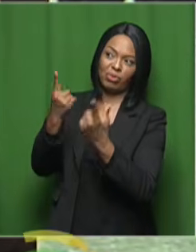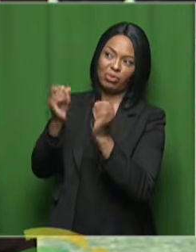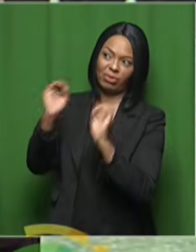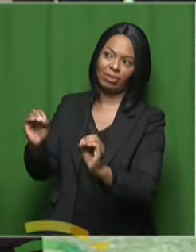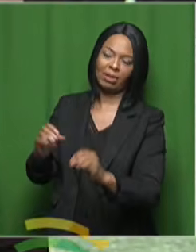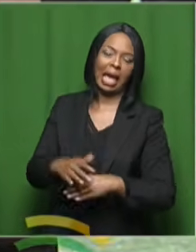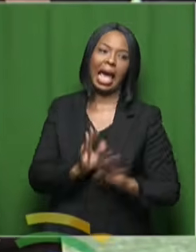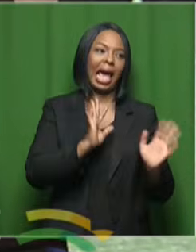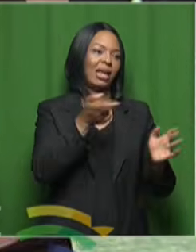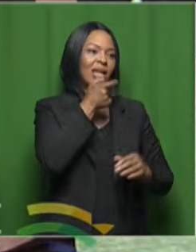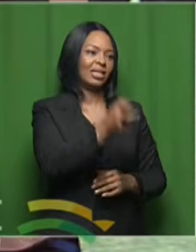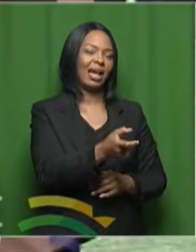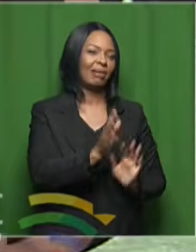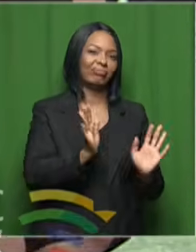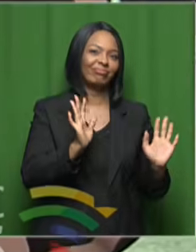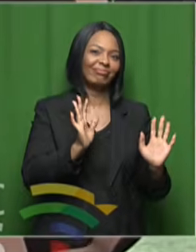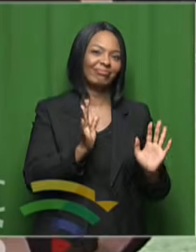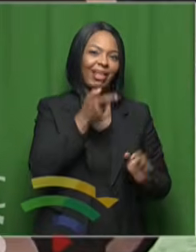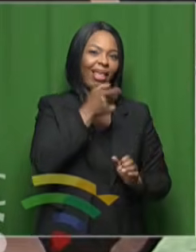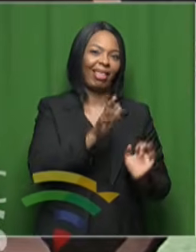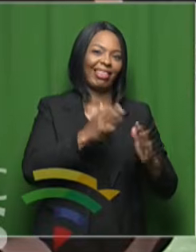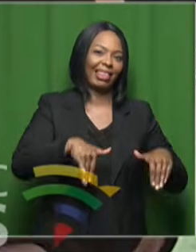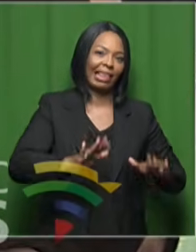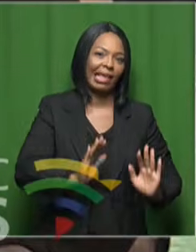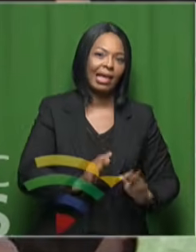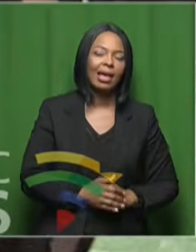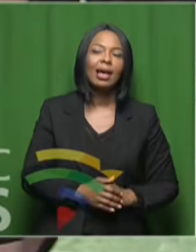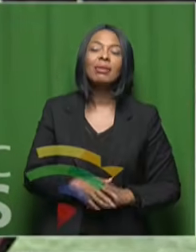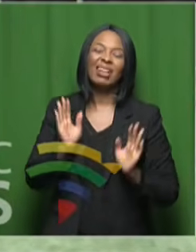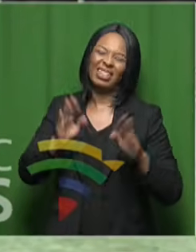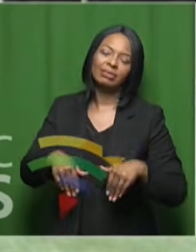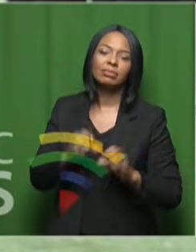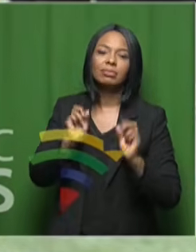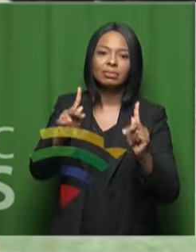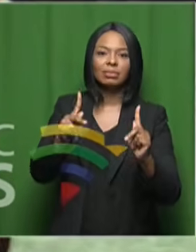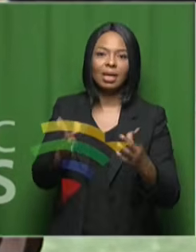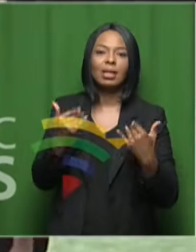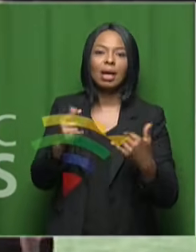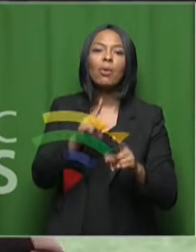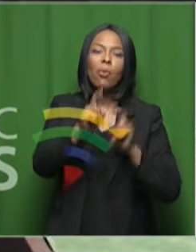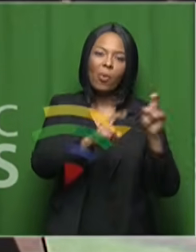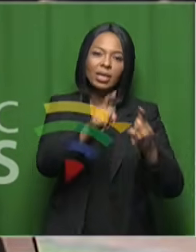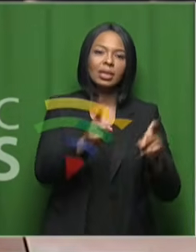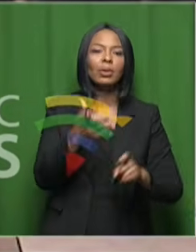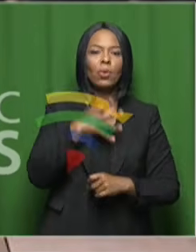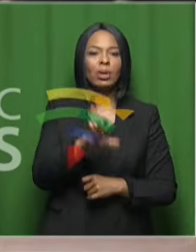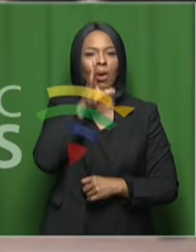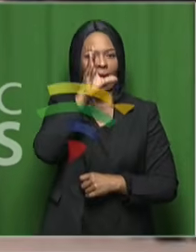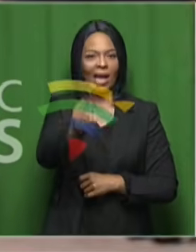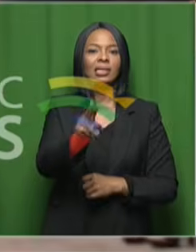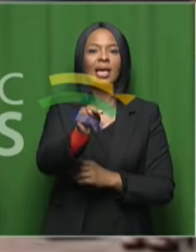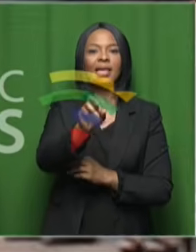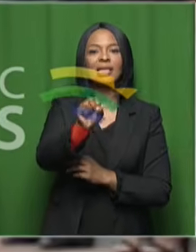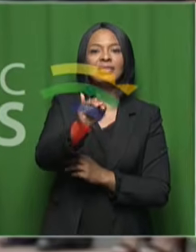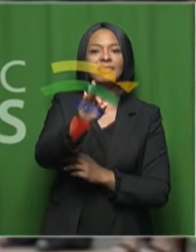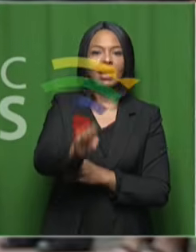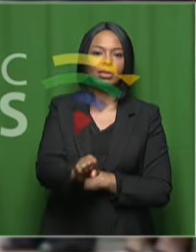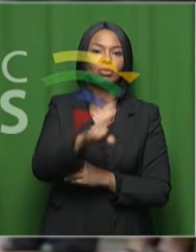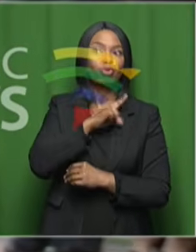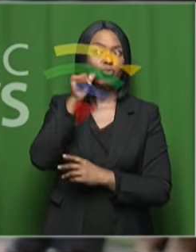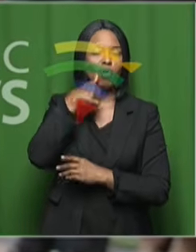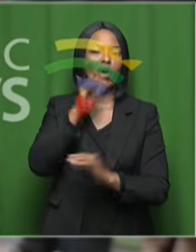it there. We'll leave it there because these are pressing questions and questions that we hopefully will be able to pose to NSFAS because they're going to be joining